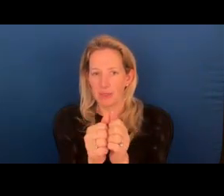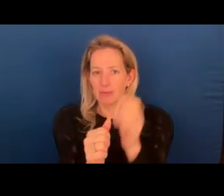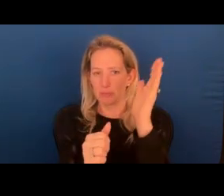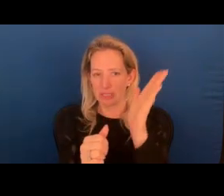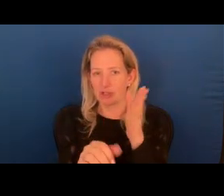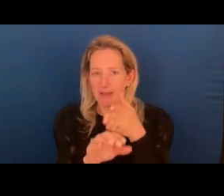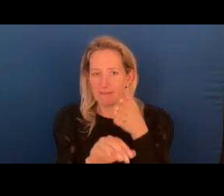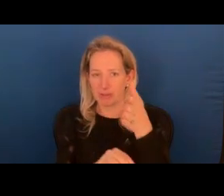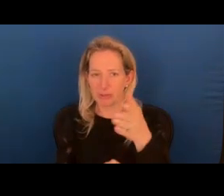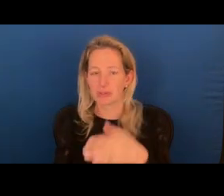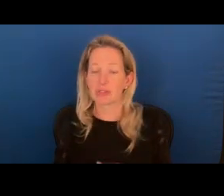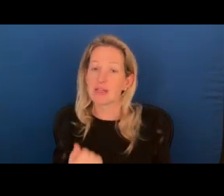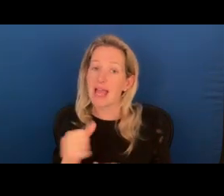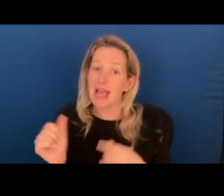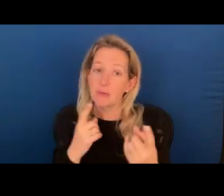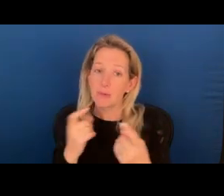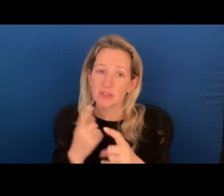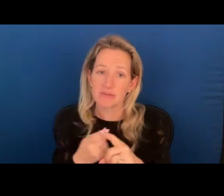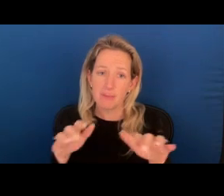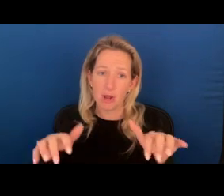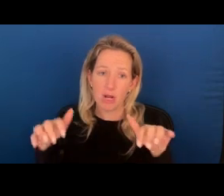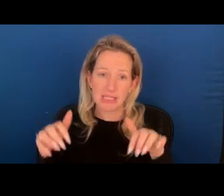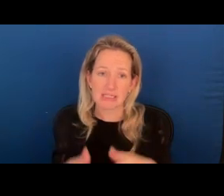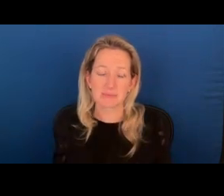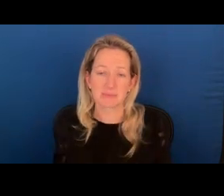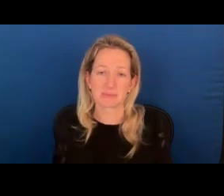have any questions in the audience?